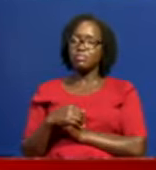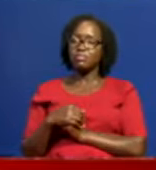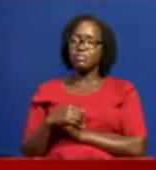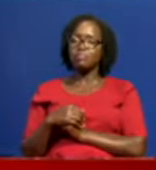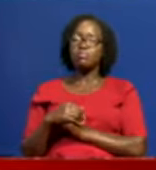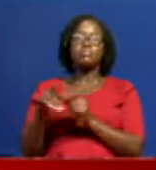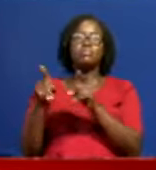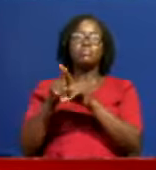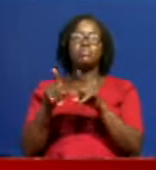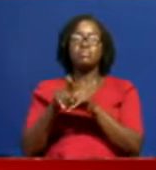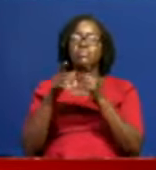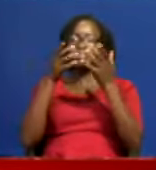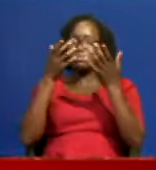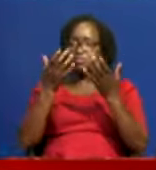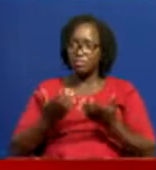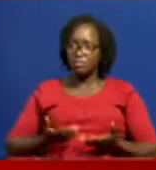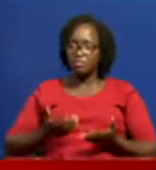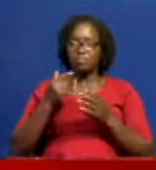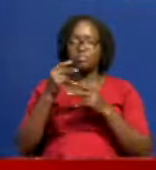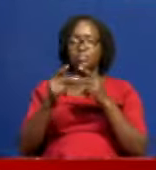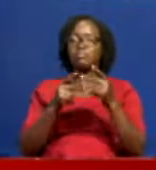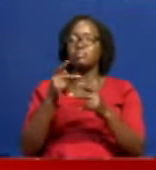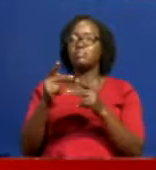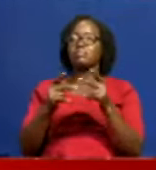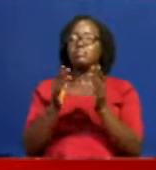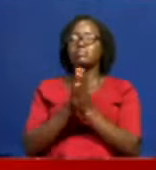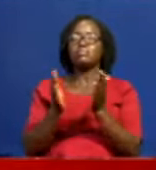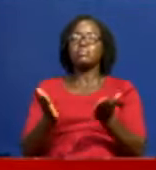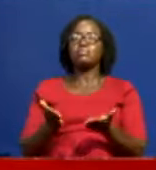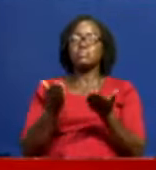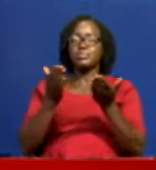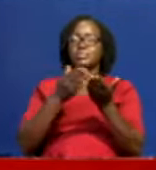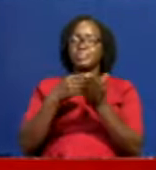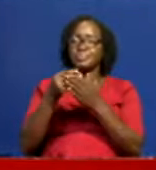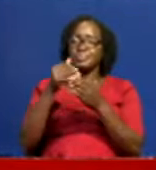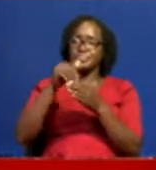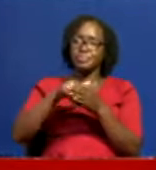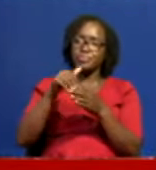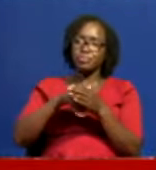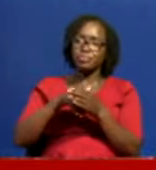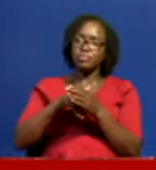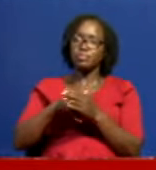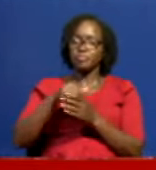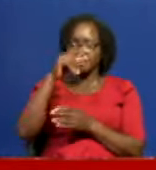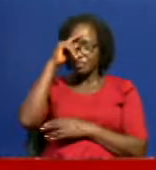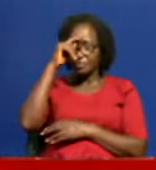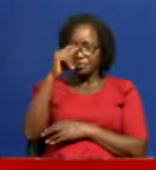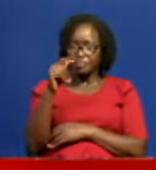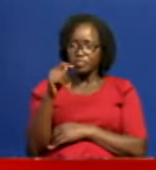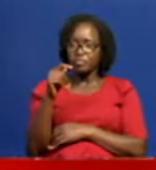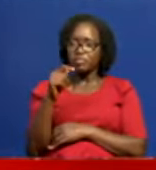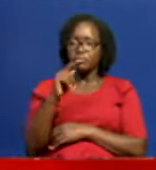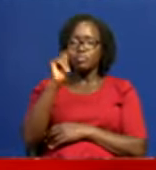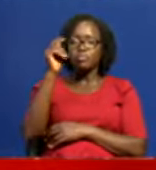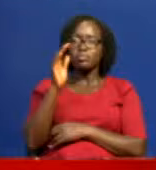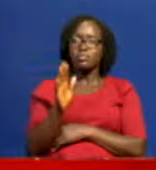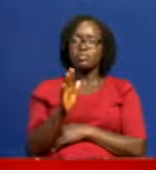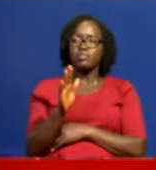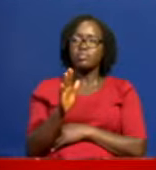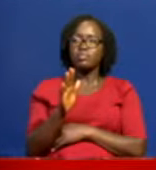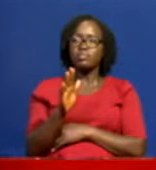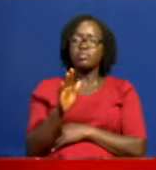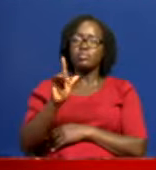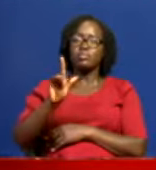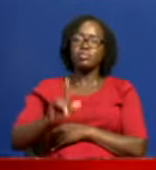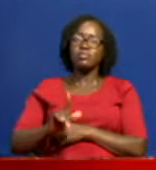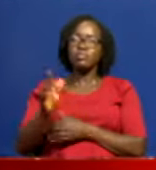equally made immense progress in promoting financial inclusion and dignity of Kenyans at the